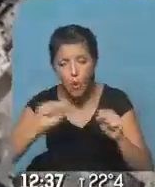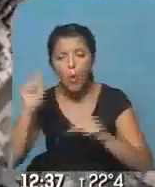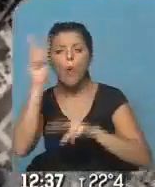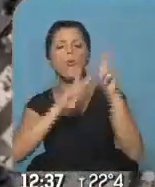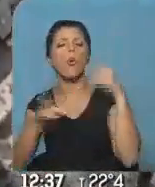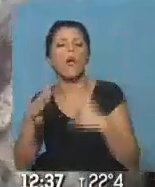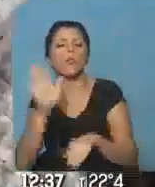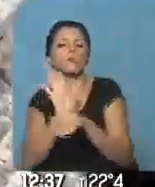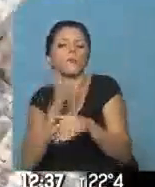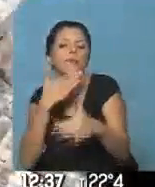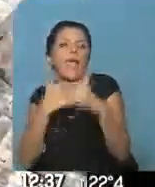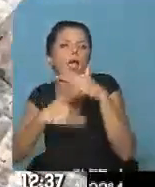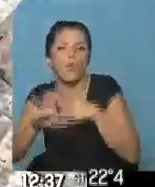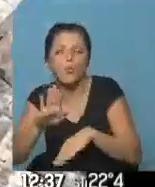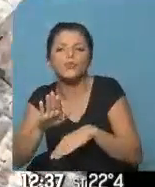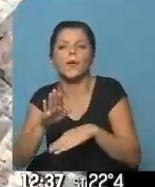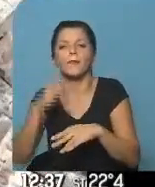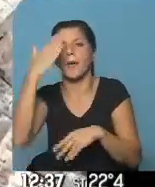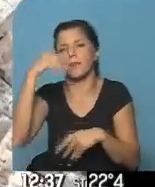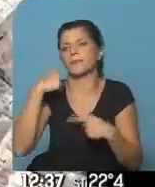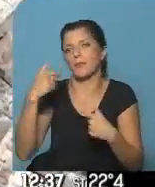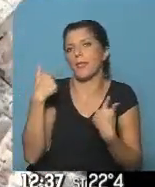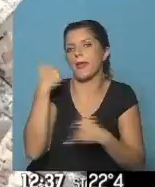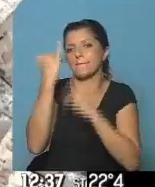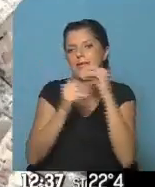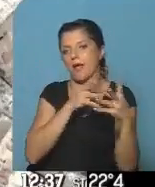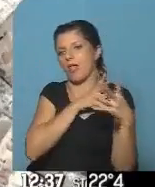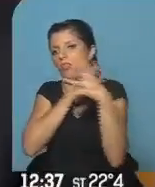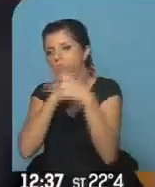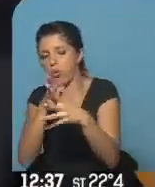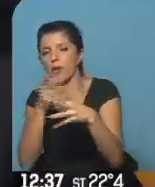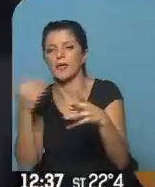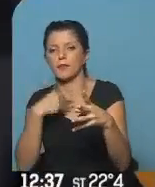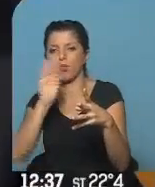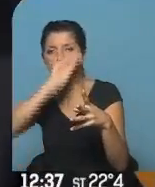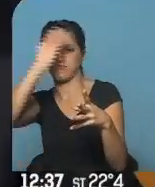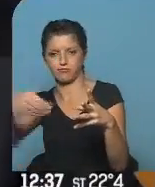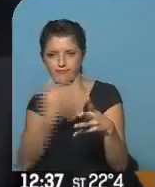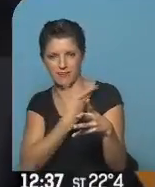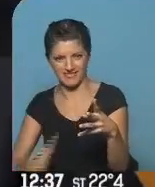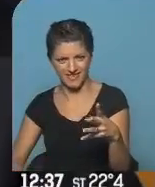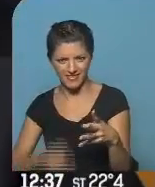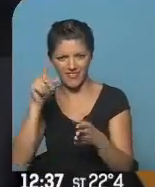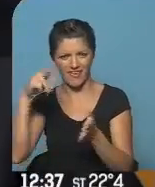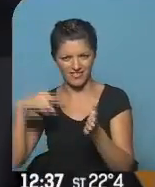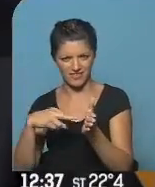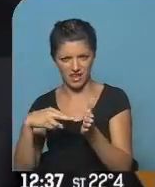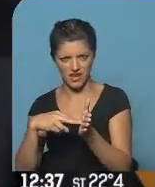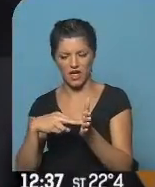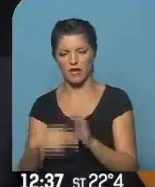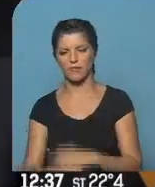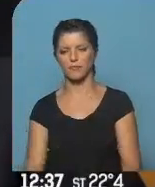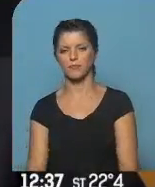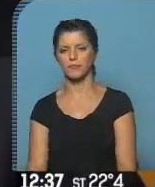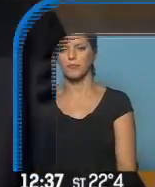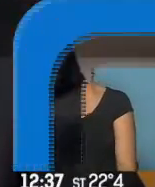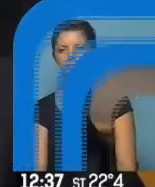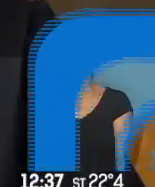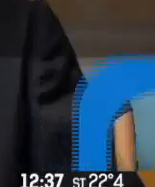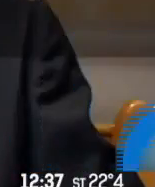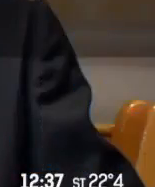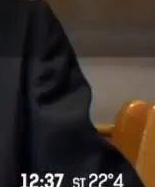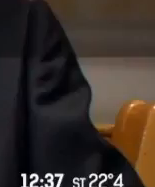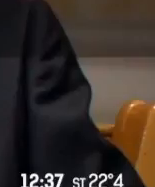para justificar una ofensiva que debilite a Assad. Certainly there would be consequences.